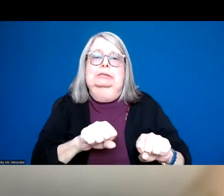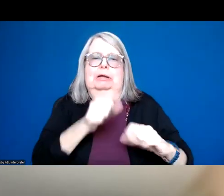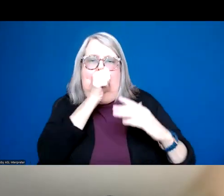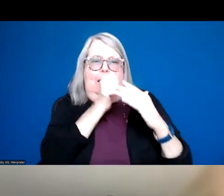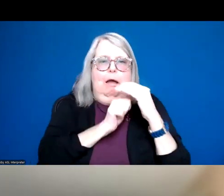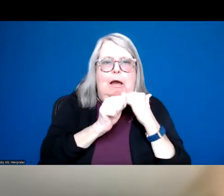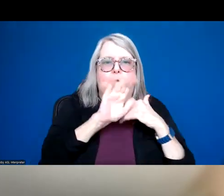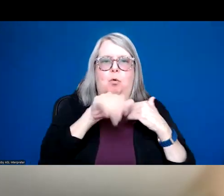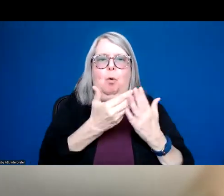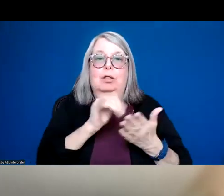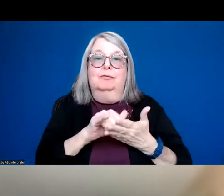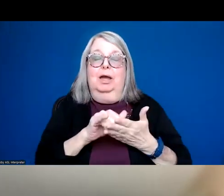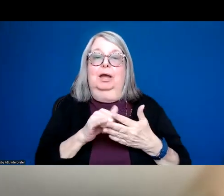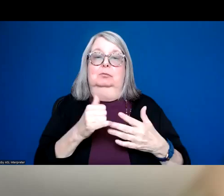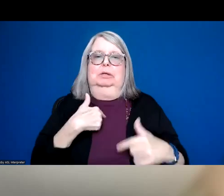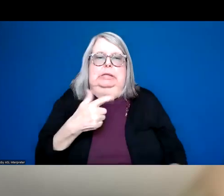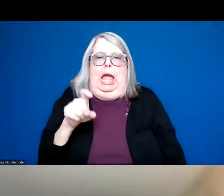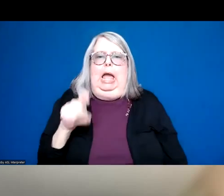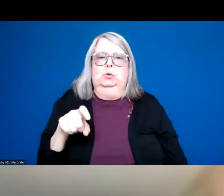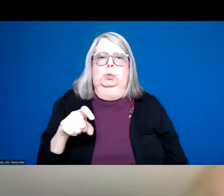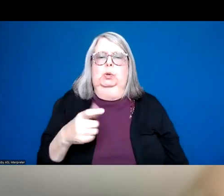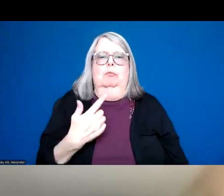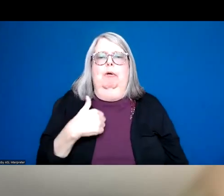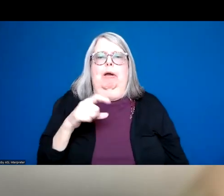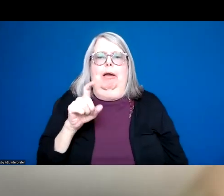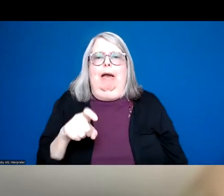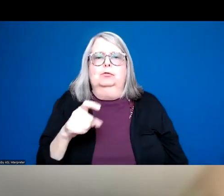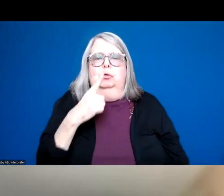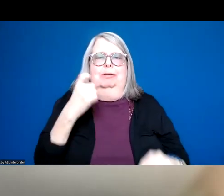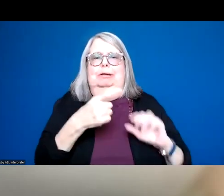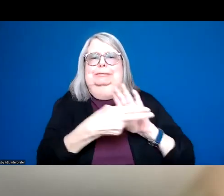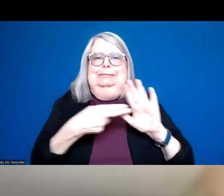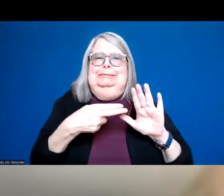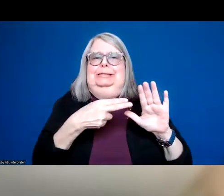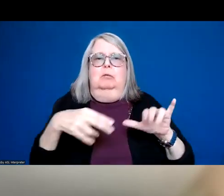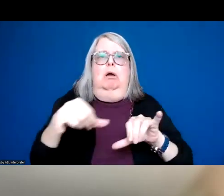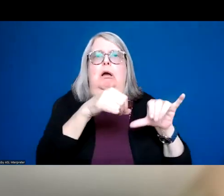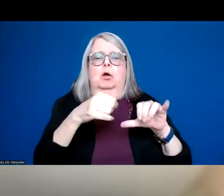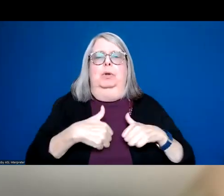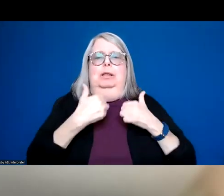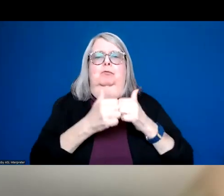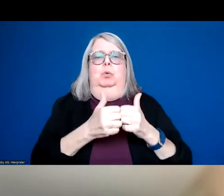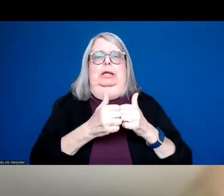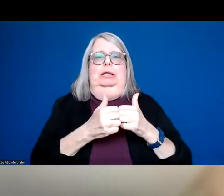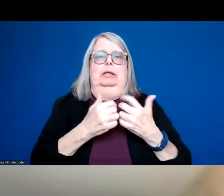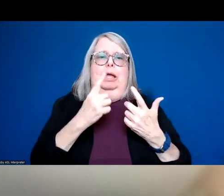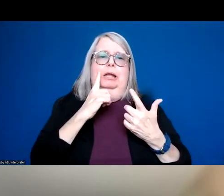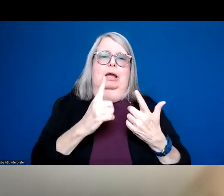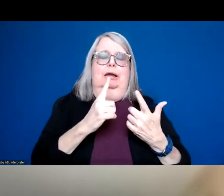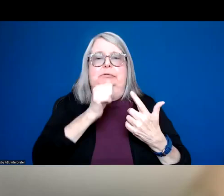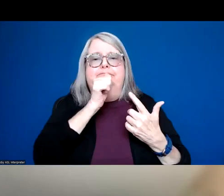that because I have had to. And I have had to because the stigma that we live with and have labored under for a long